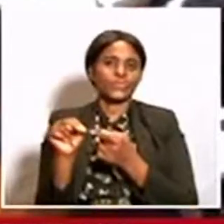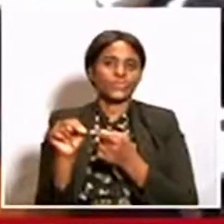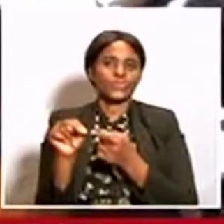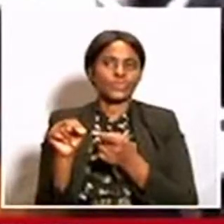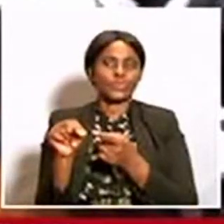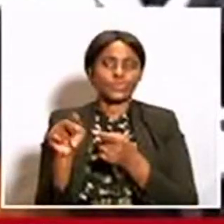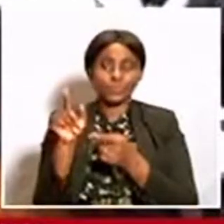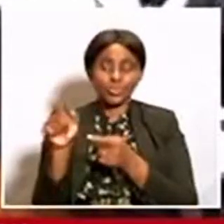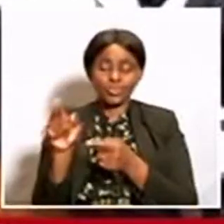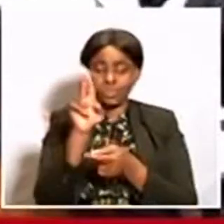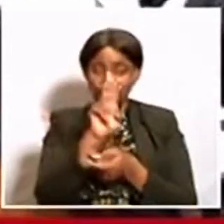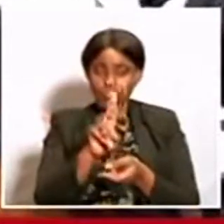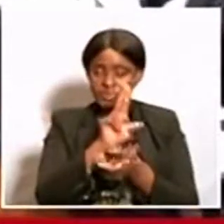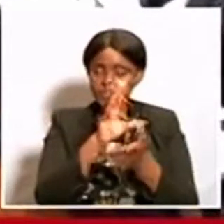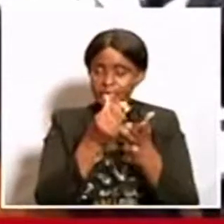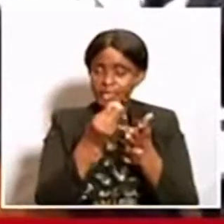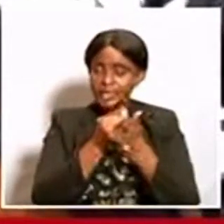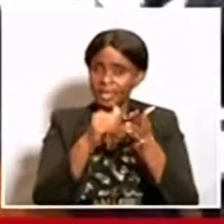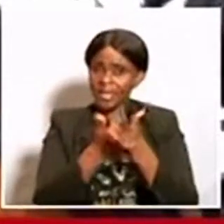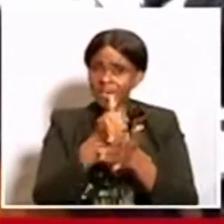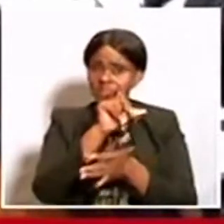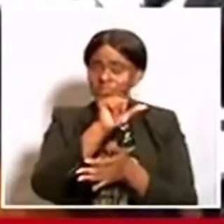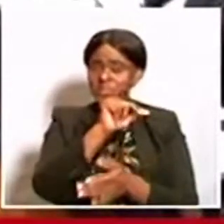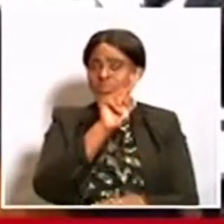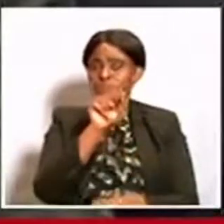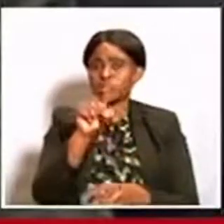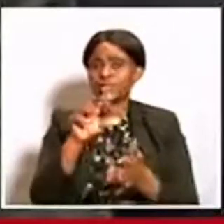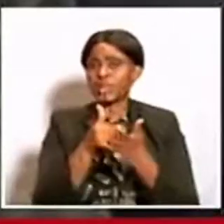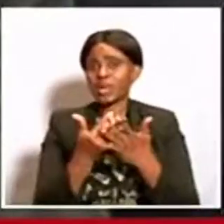you use the money for 2022.